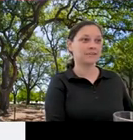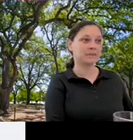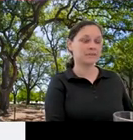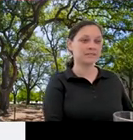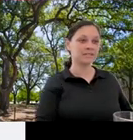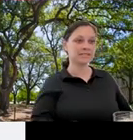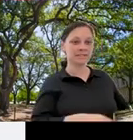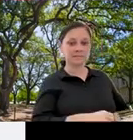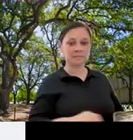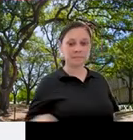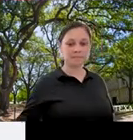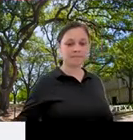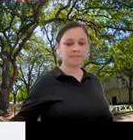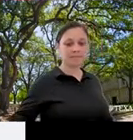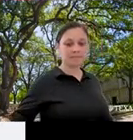Any other reflections?